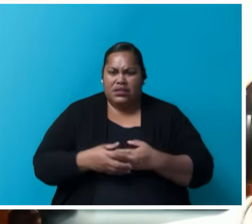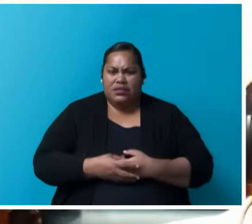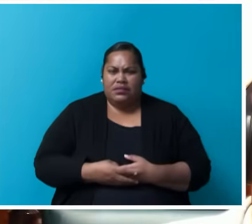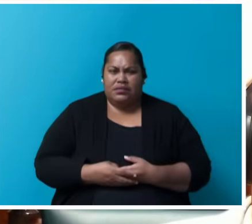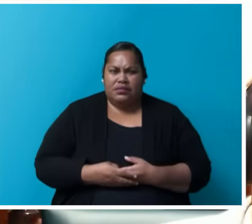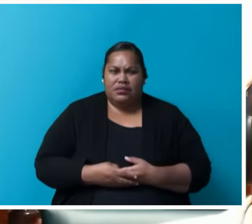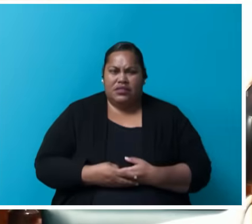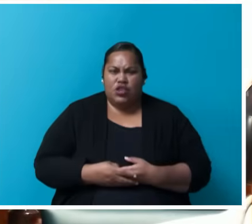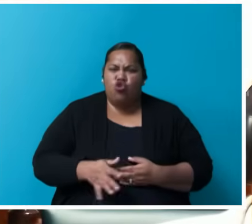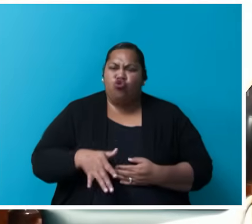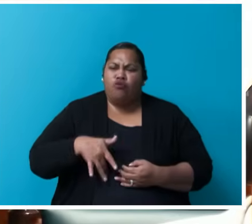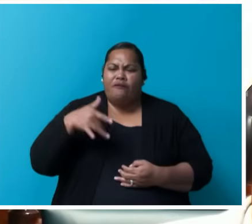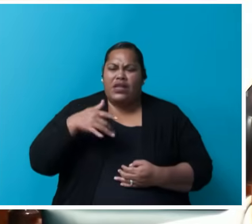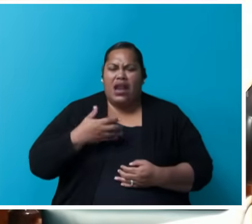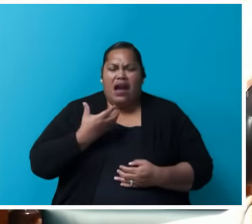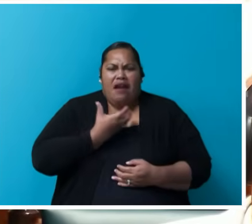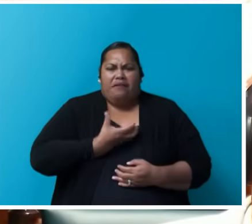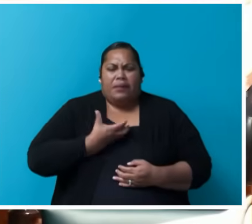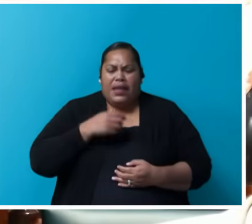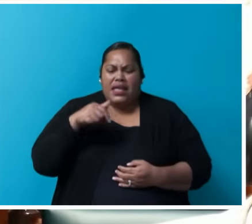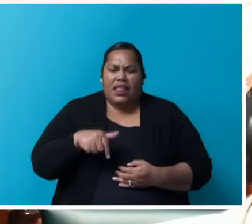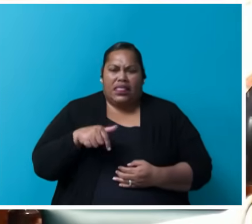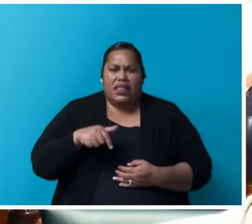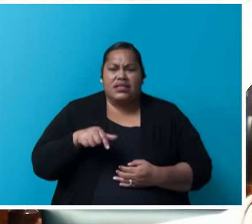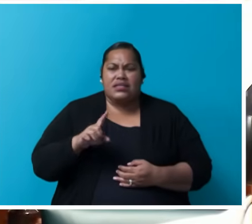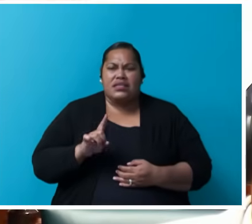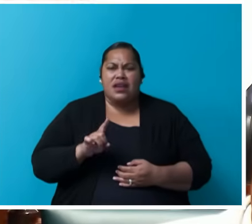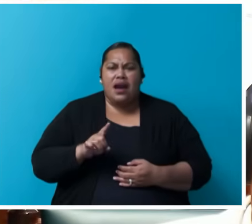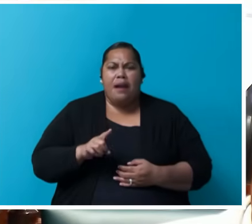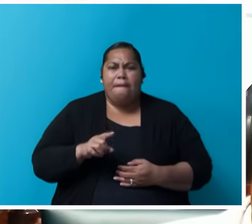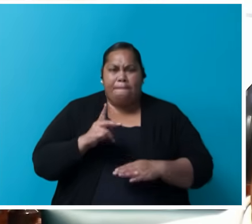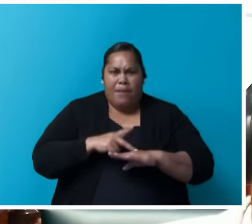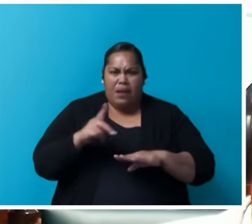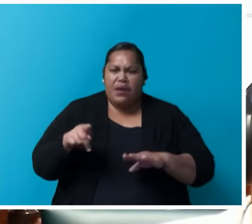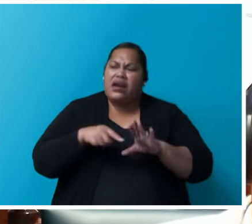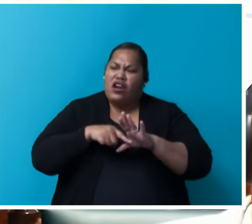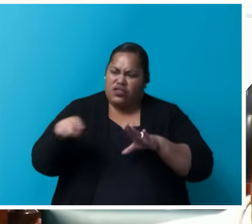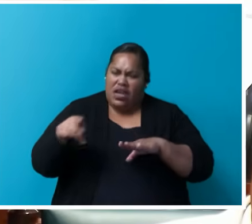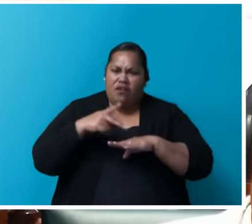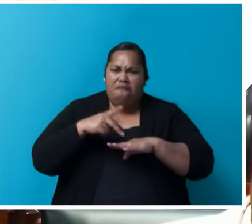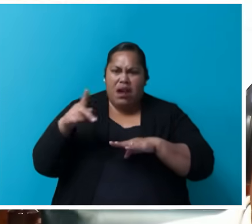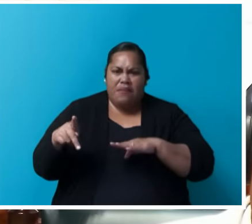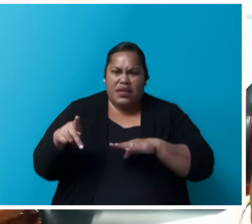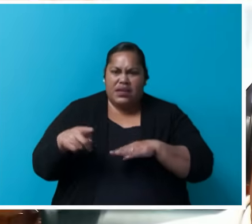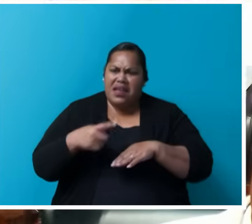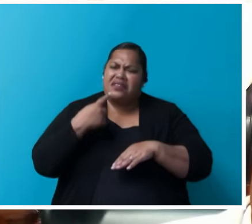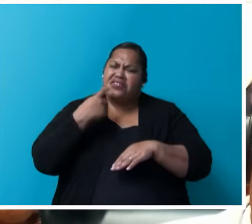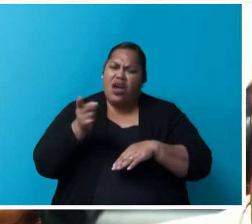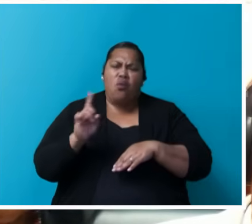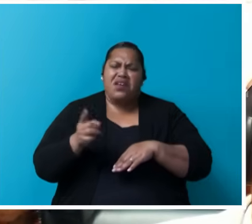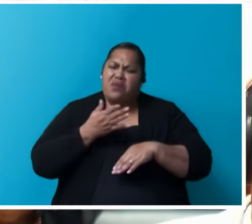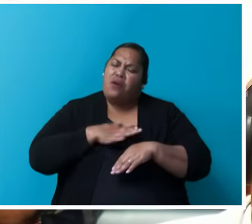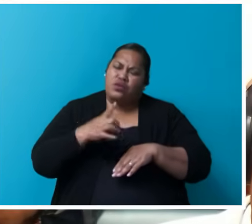to feel comfortable in this parliament, outside of this parliament, and say whatever they want to